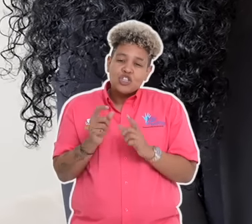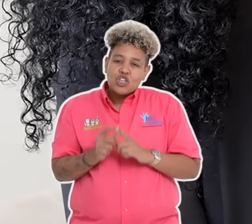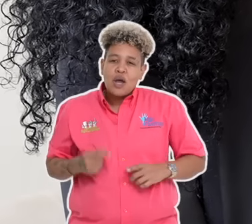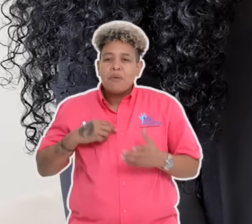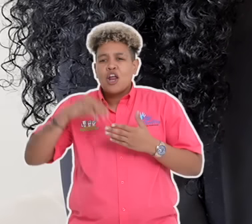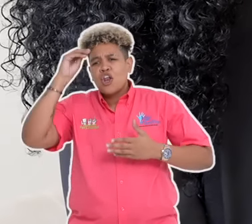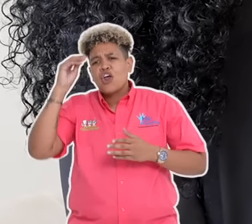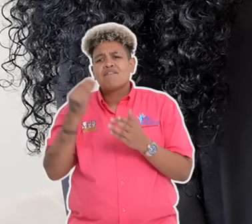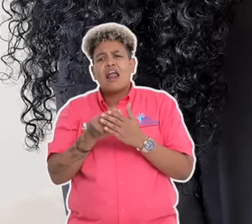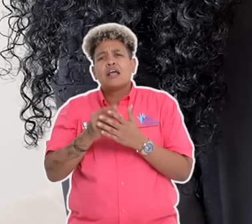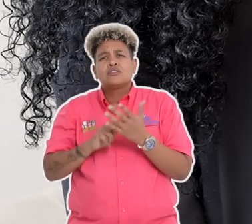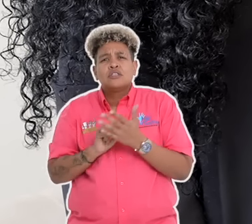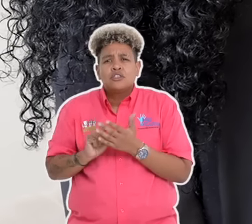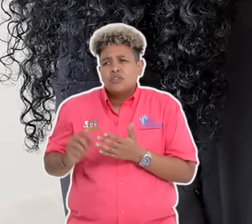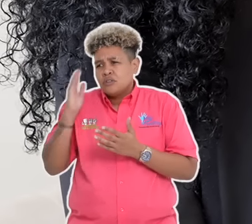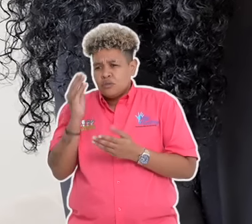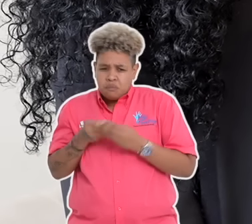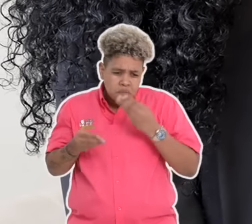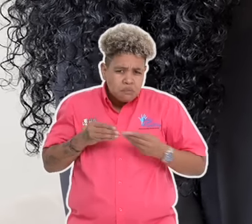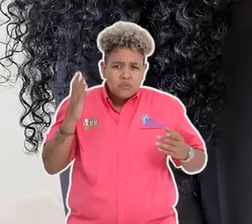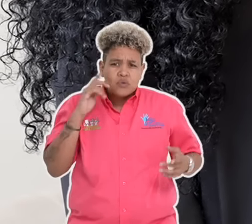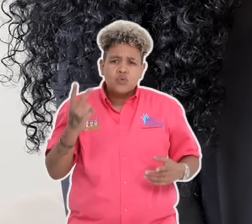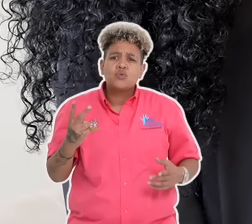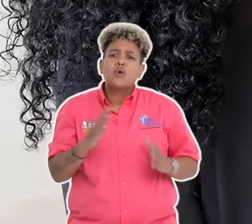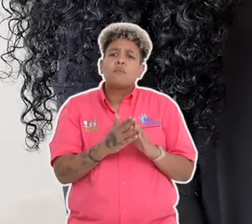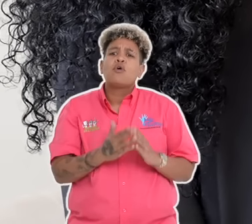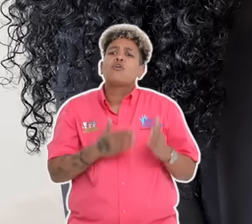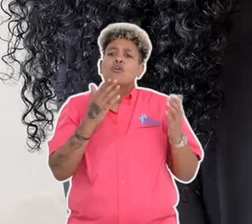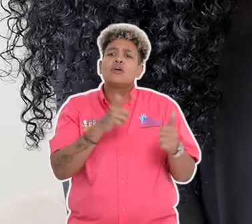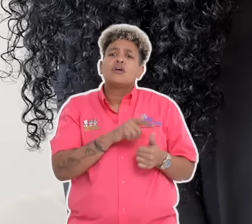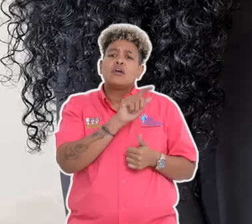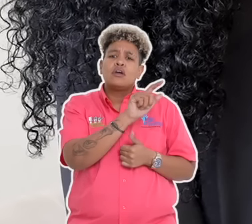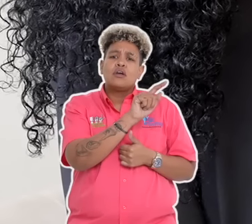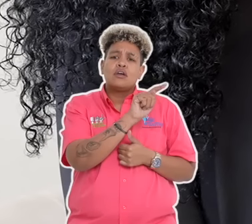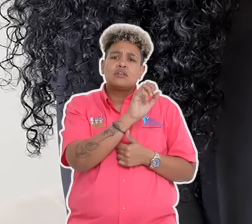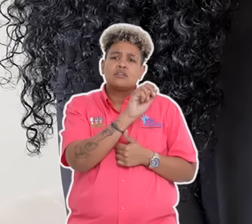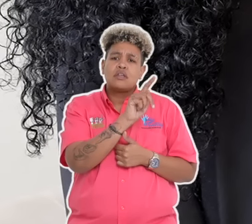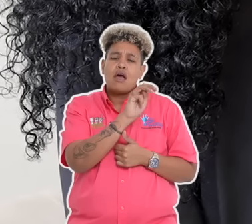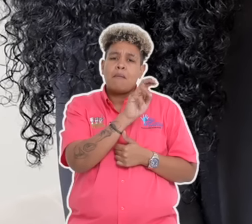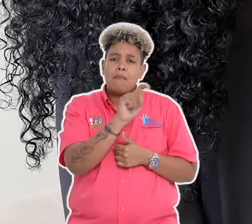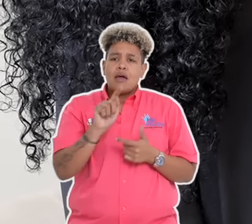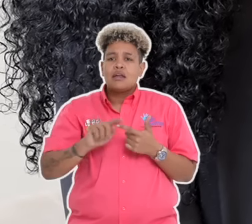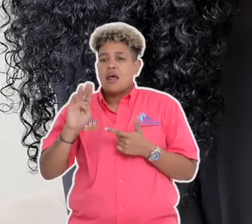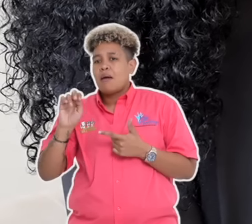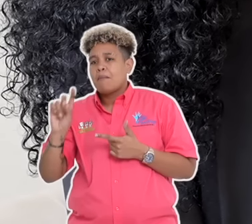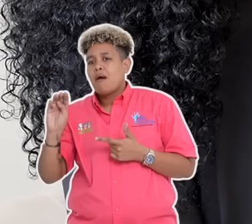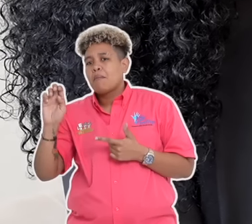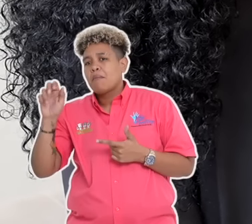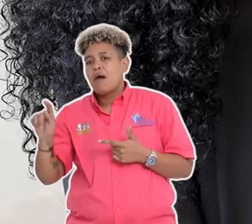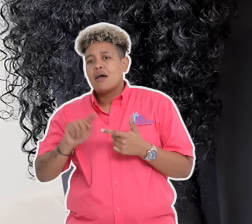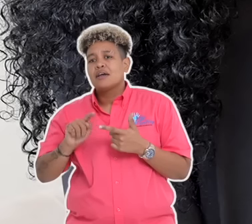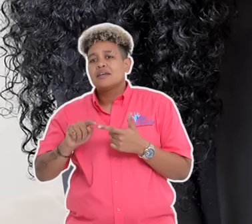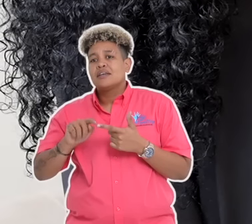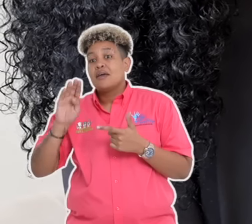I started learning financial literacy. So two of the books that I recommend highly mm-hmm. are The Stock Market and The Bond Market. Okay. Because the bond market